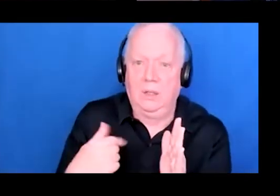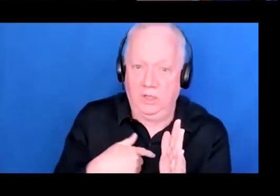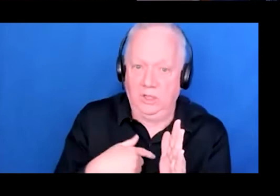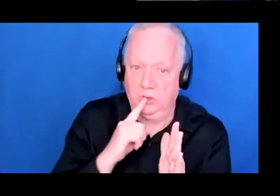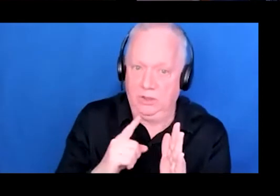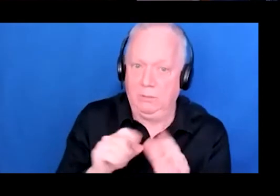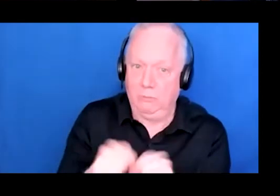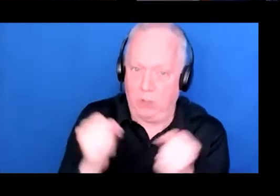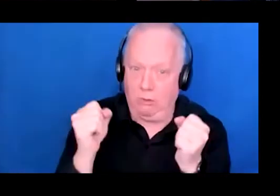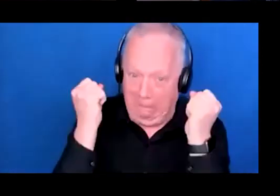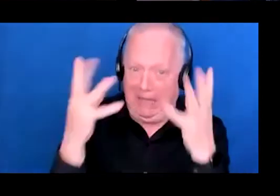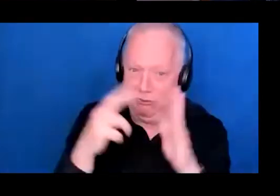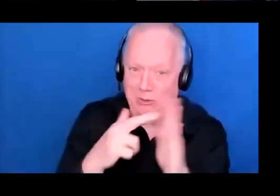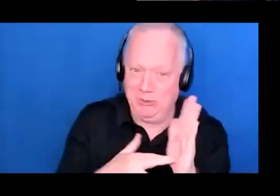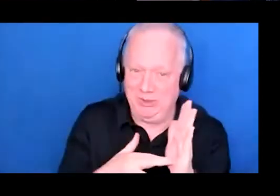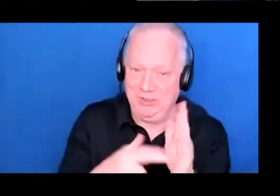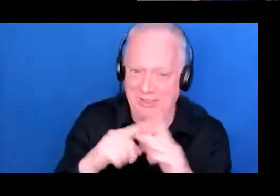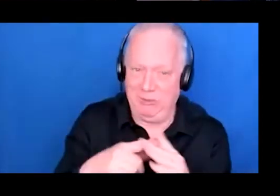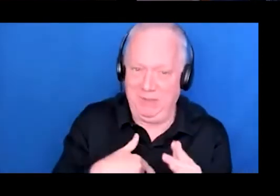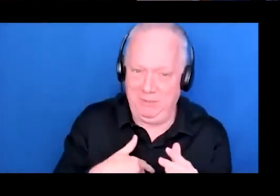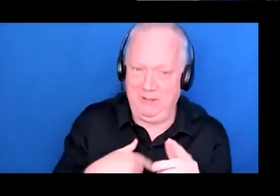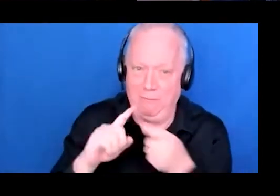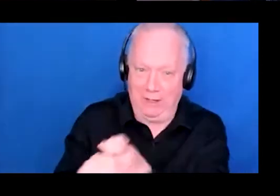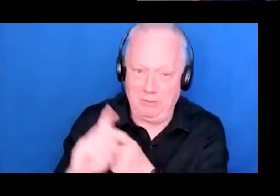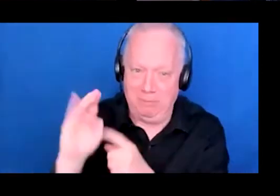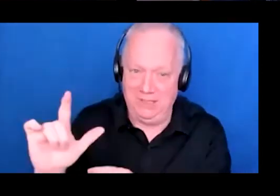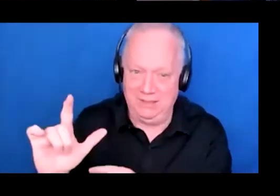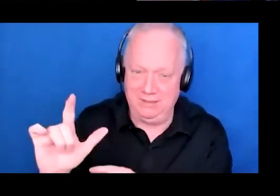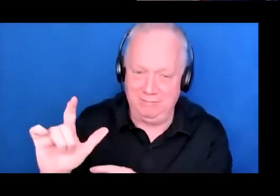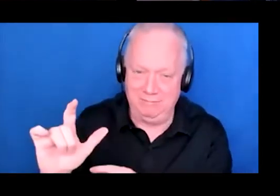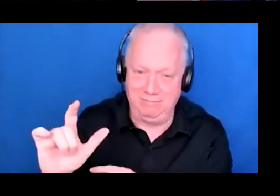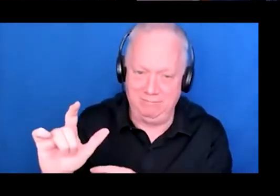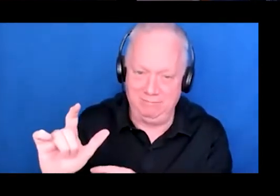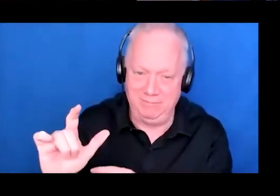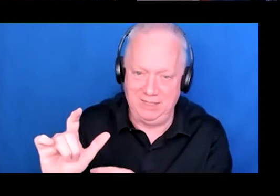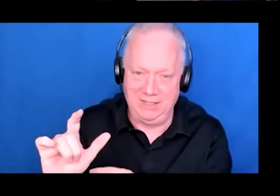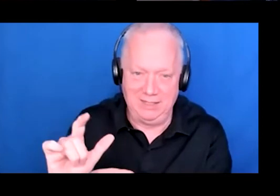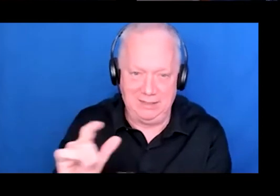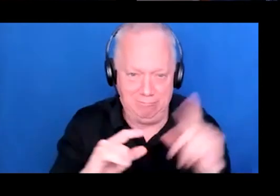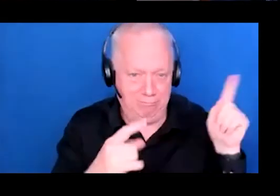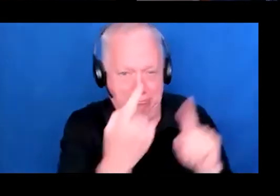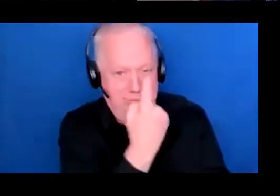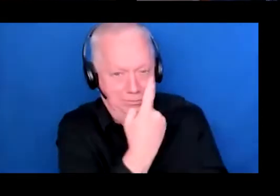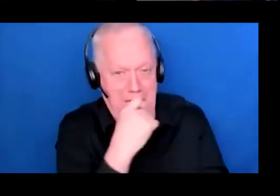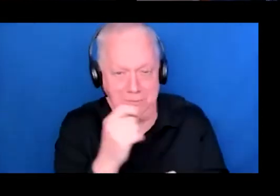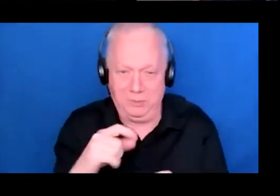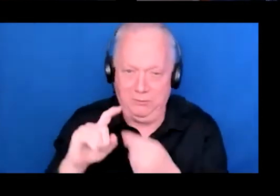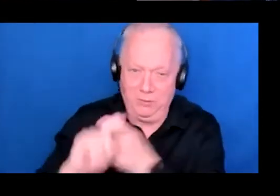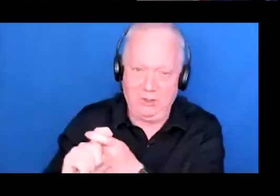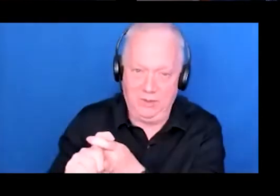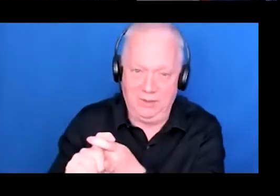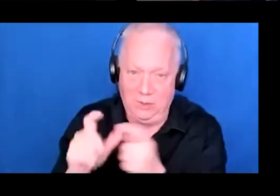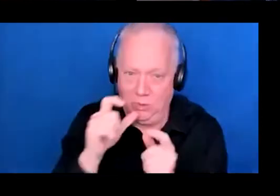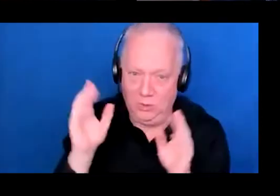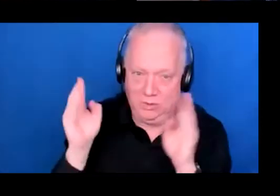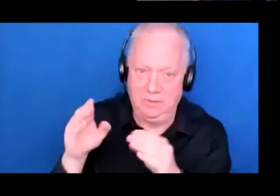certainly broke a lot of rules, starting with me being friends with Bill. Like Werner Herzog says, you're not supposed to be friends with your subject, which I